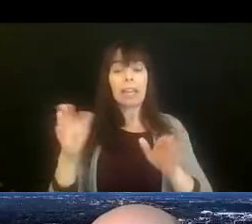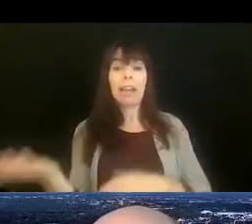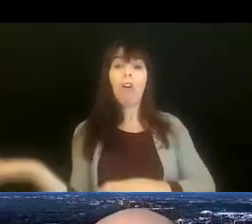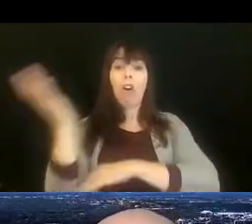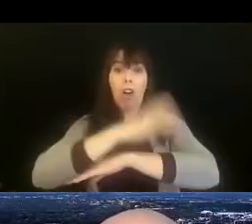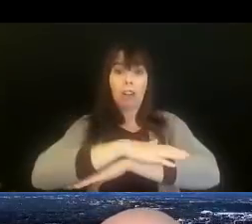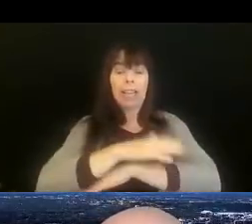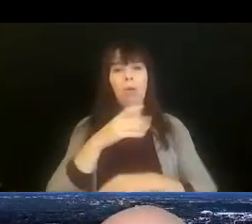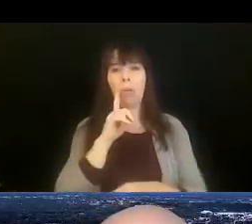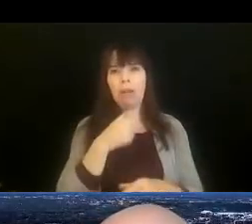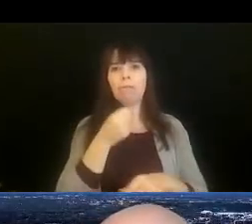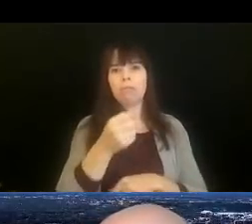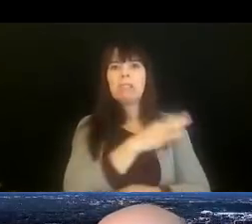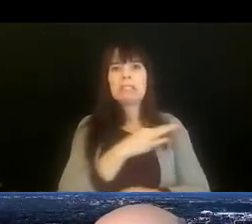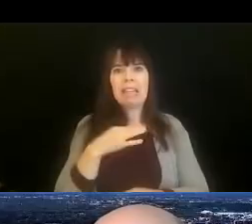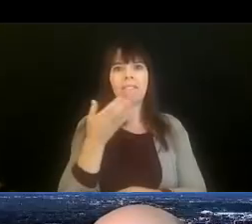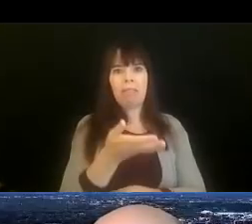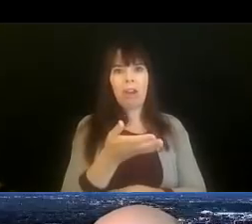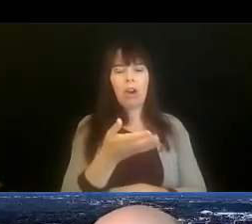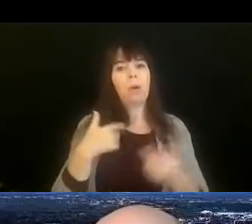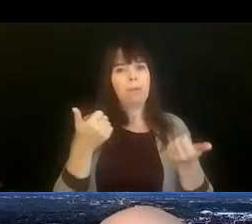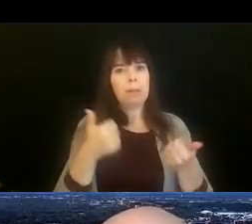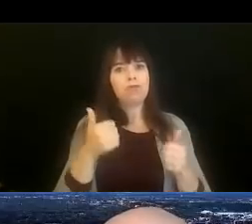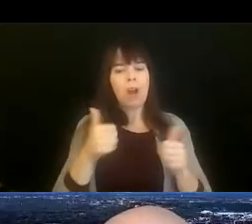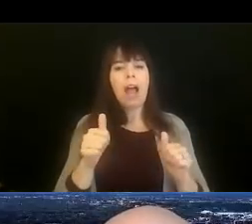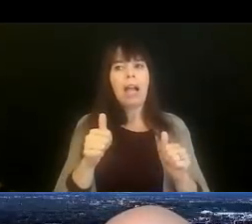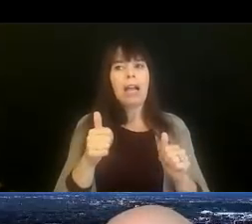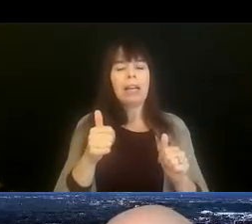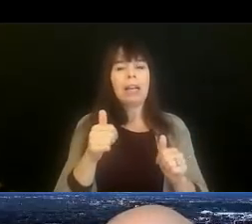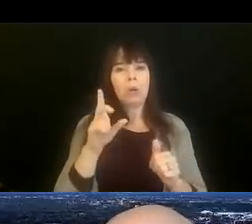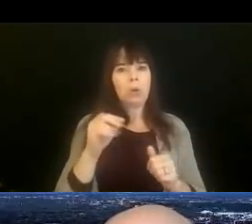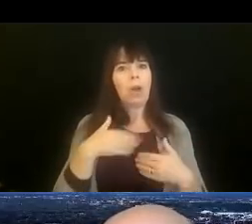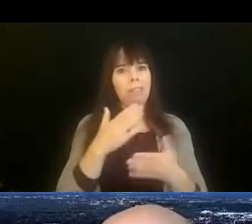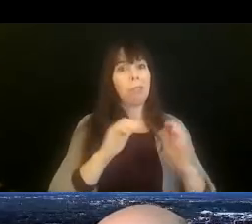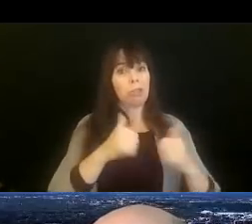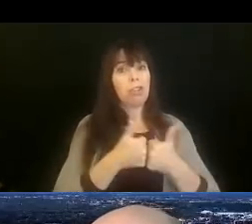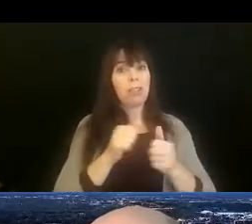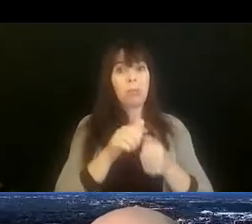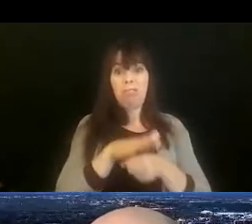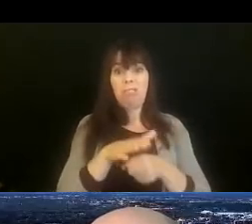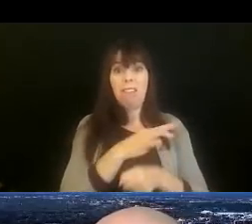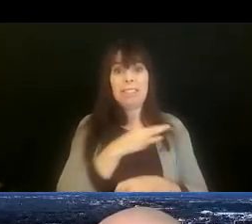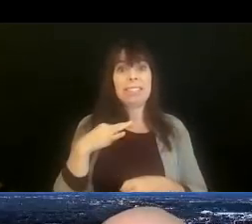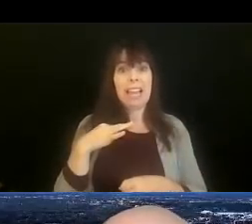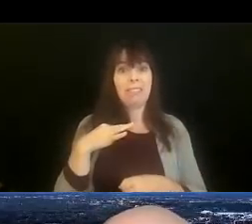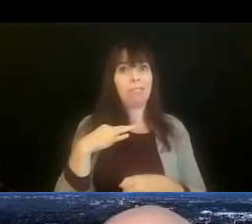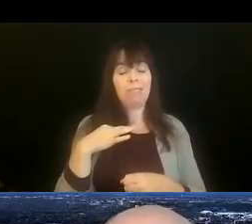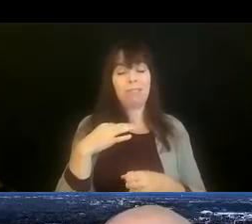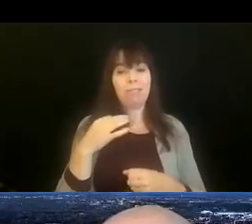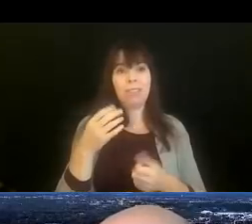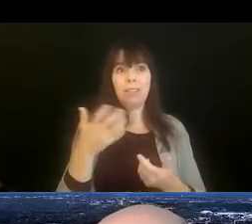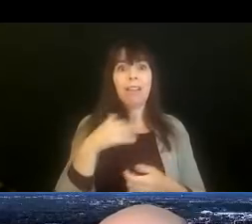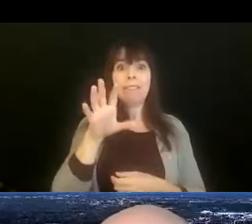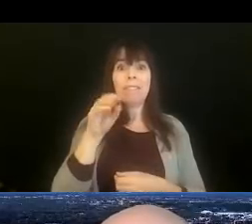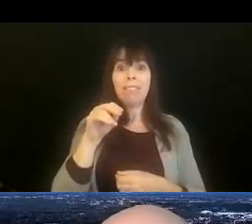put staff in at those. We have been trying. We do have challenges with staff everywhere. We have 50